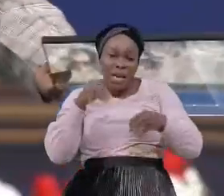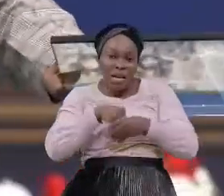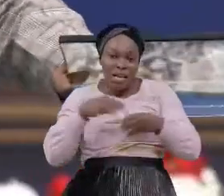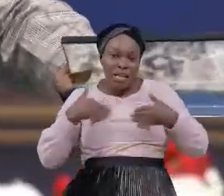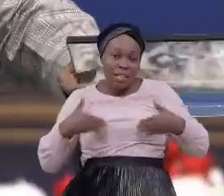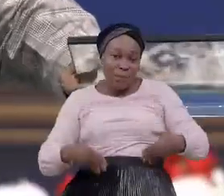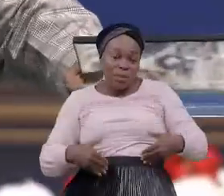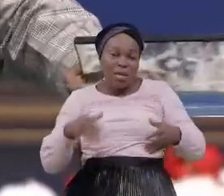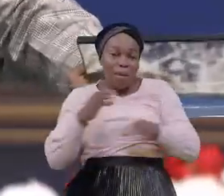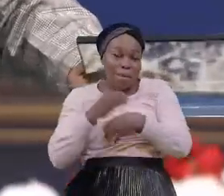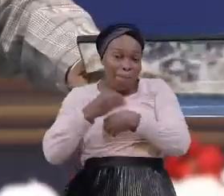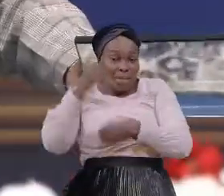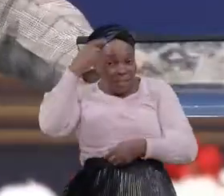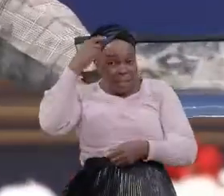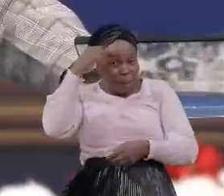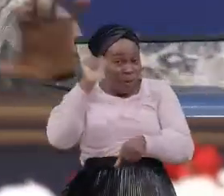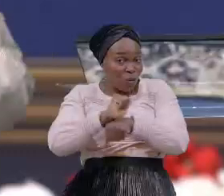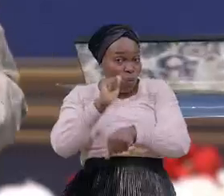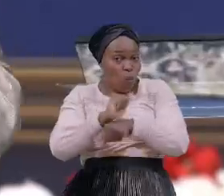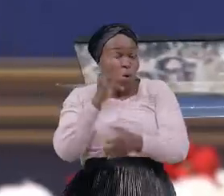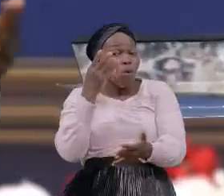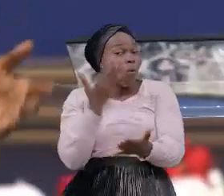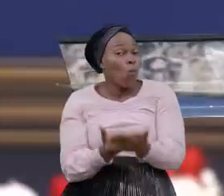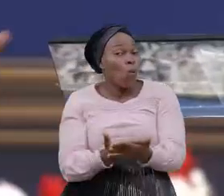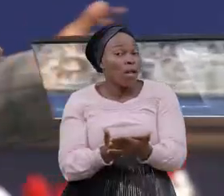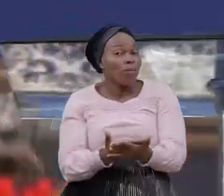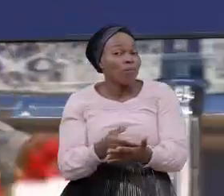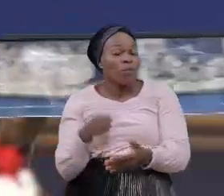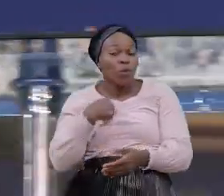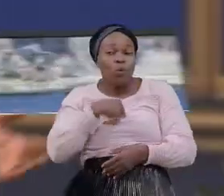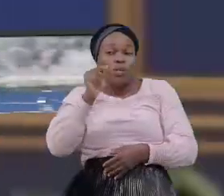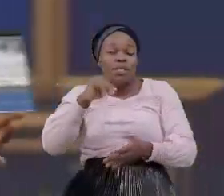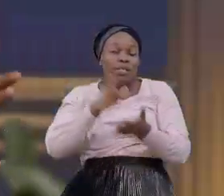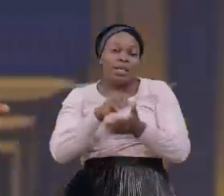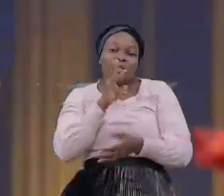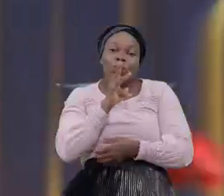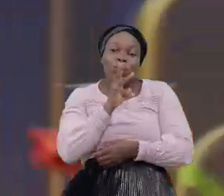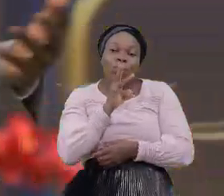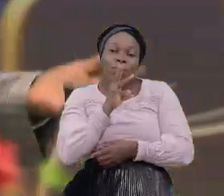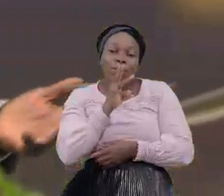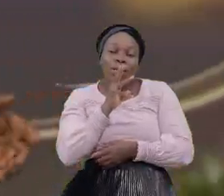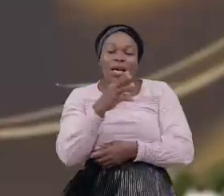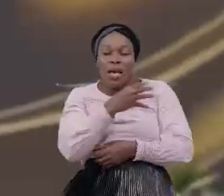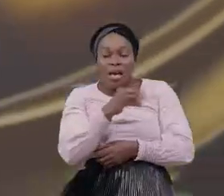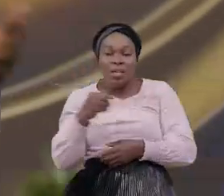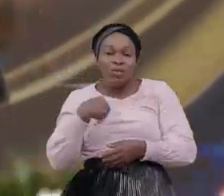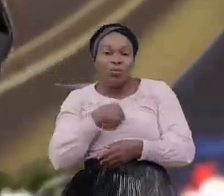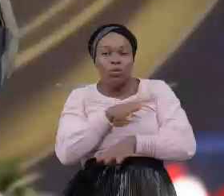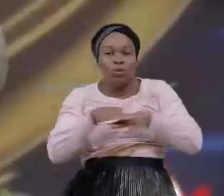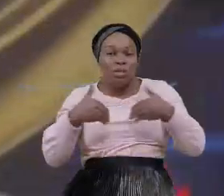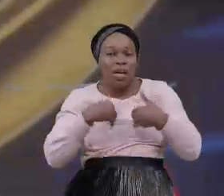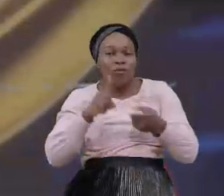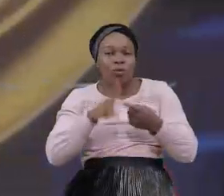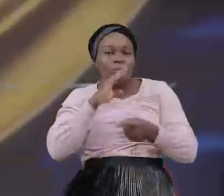brain functional. We need that water. You must not be, you know, dehydrated. You drink water,